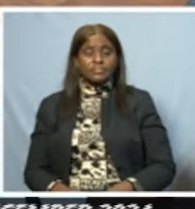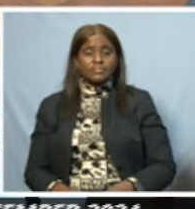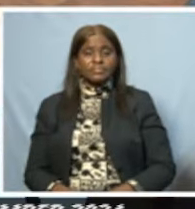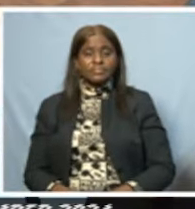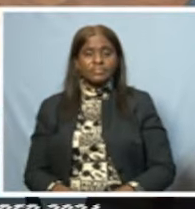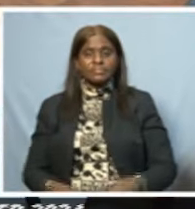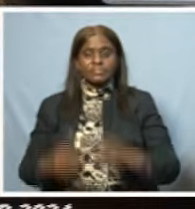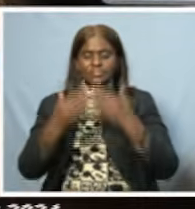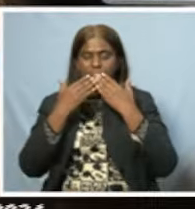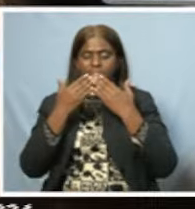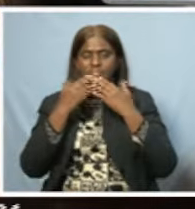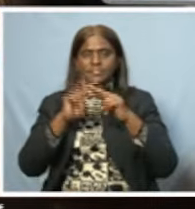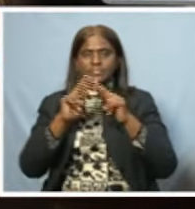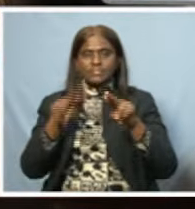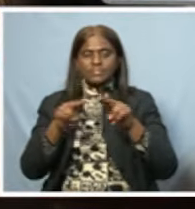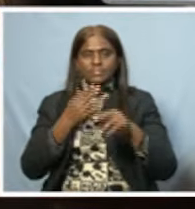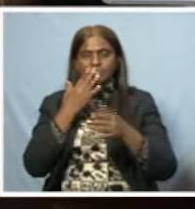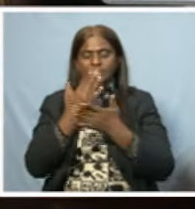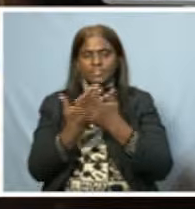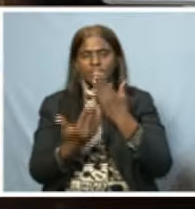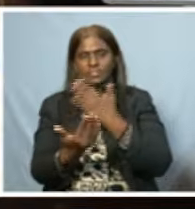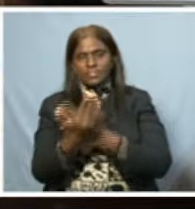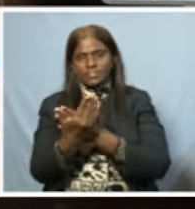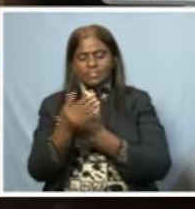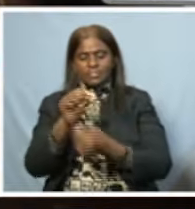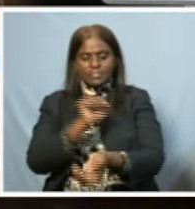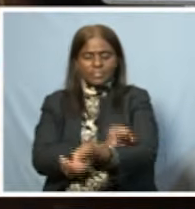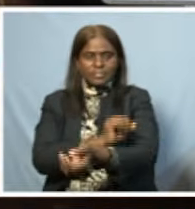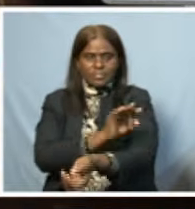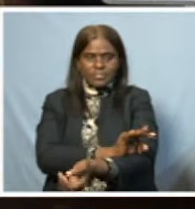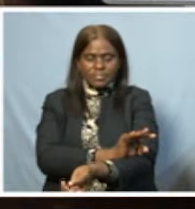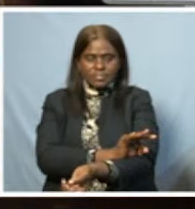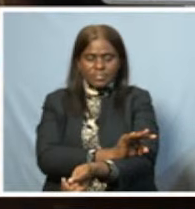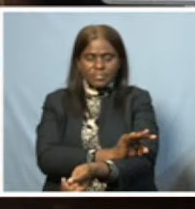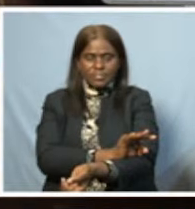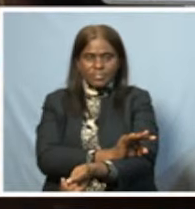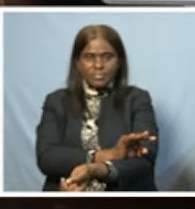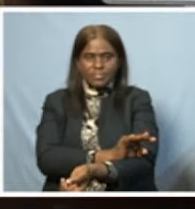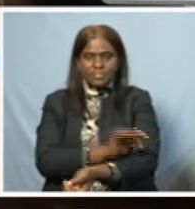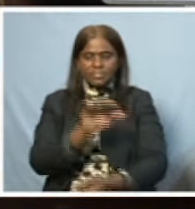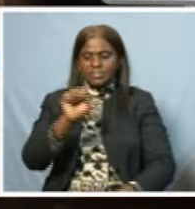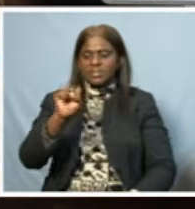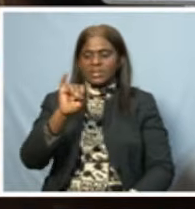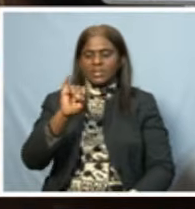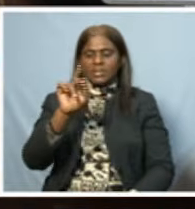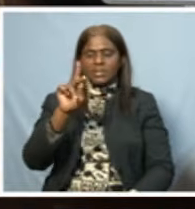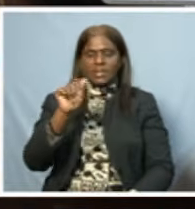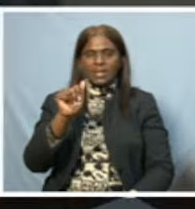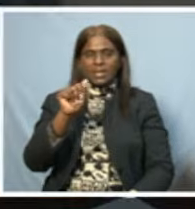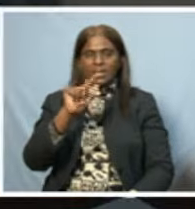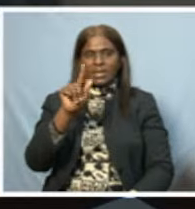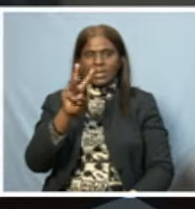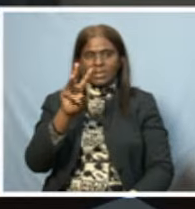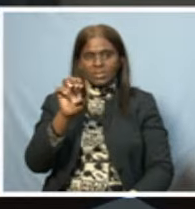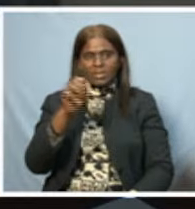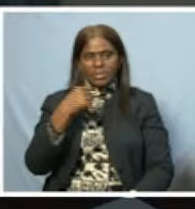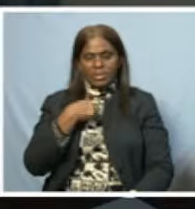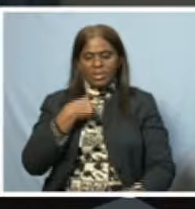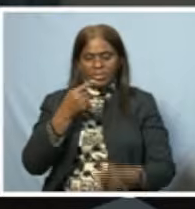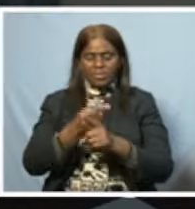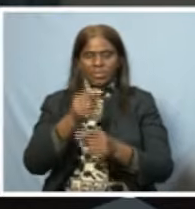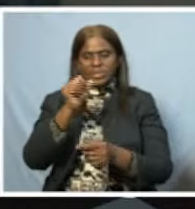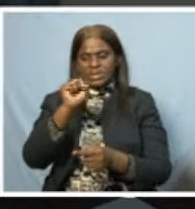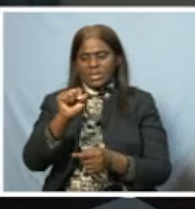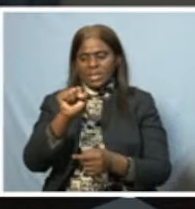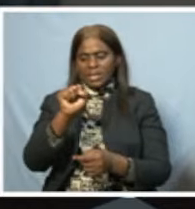Thank you, Chair. Good morning, SAMFYA. Ms. Kazwa is my name, from Senga Hill constituency in Northern